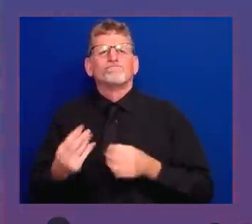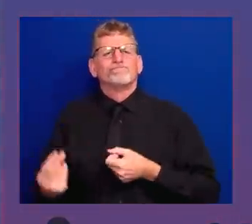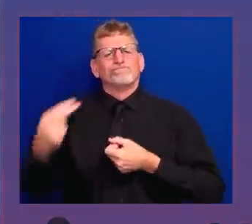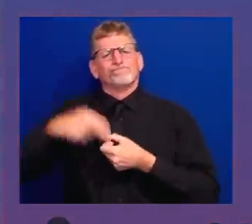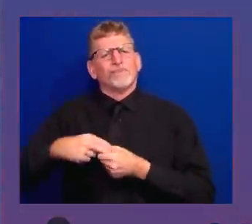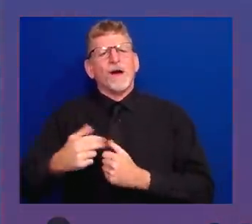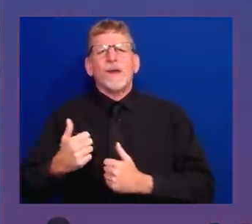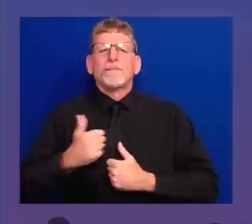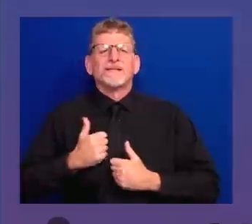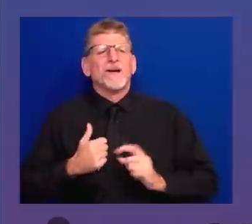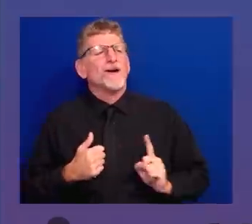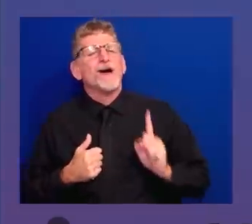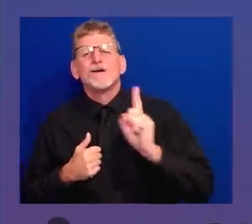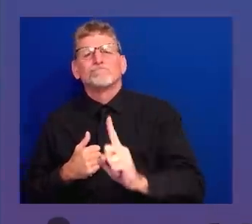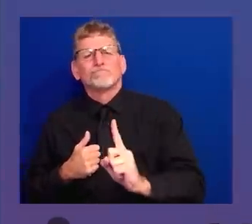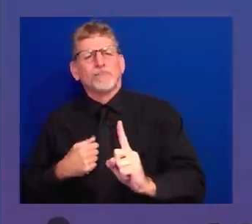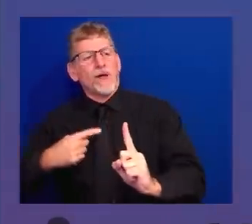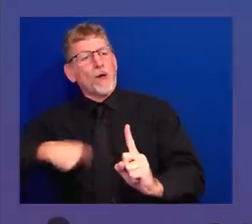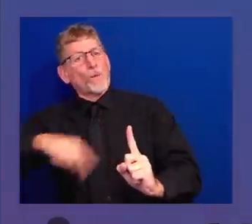care of you.